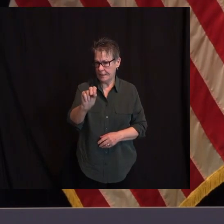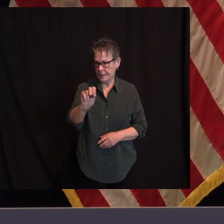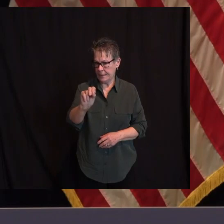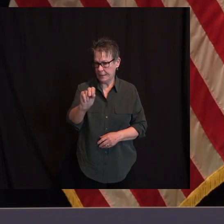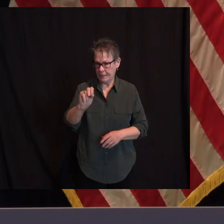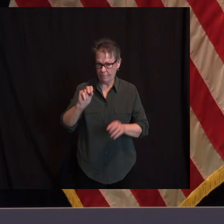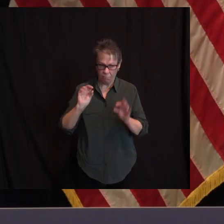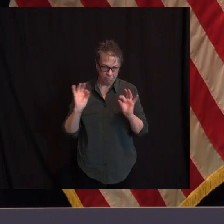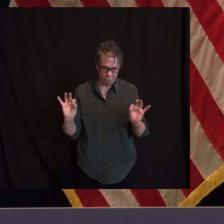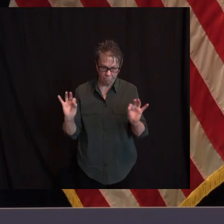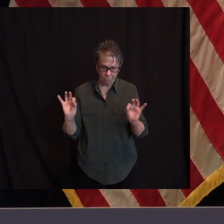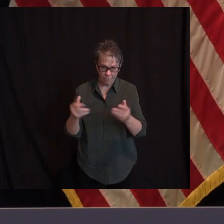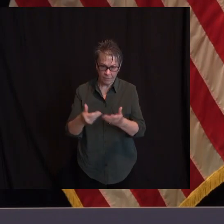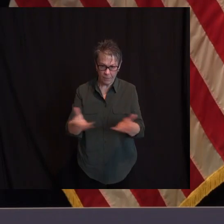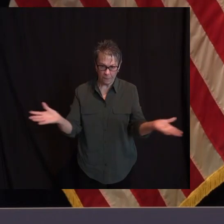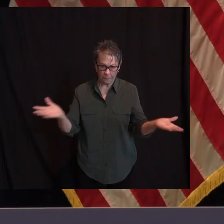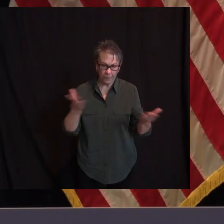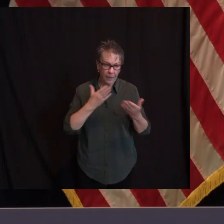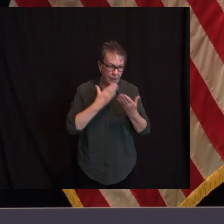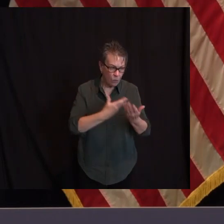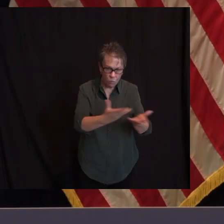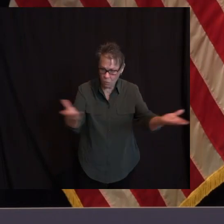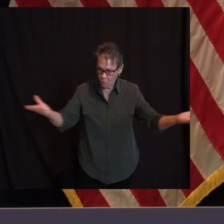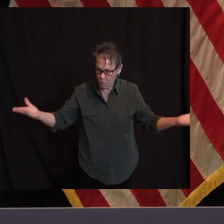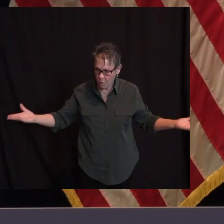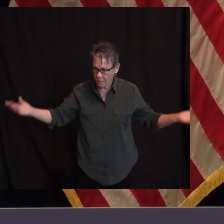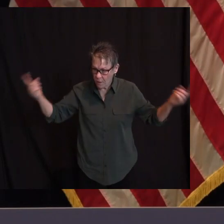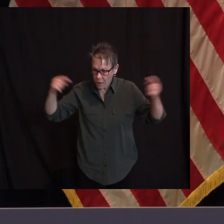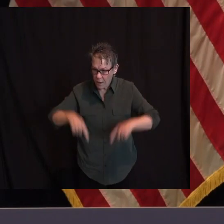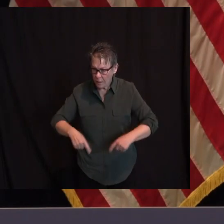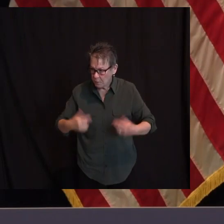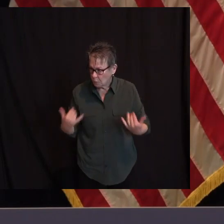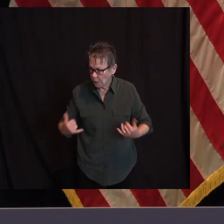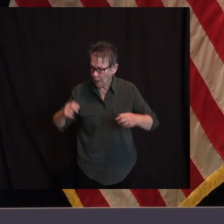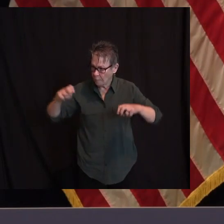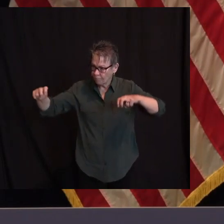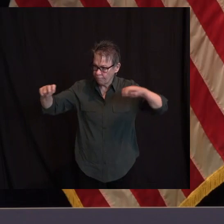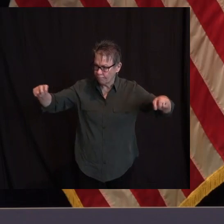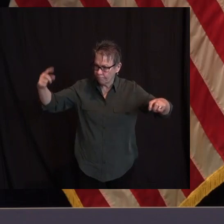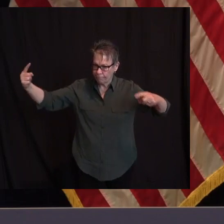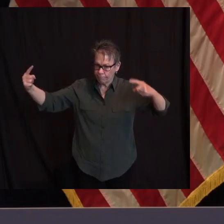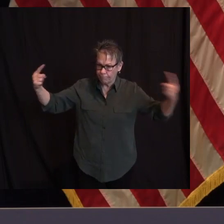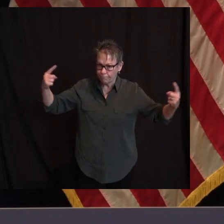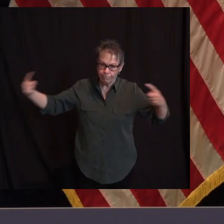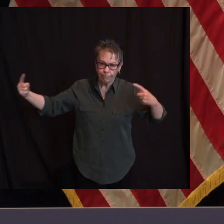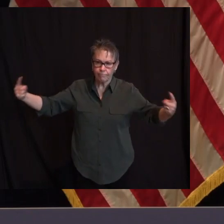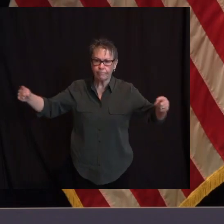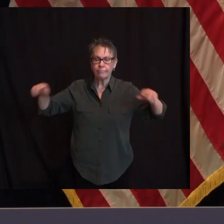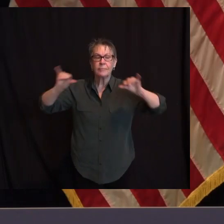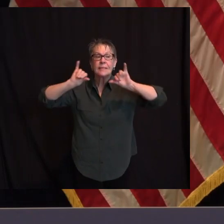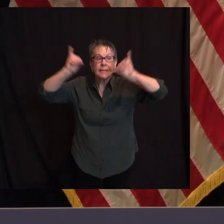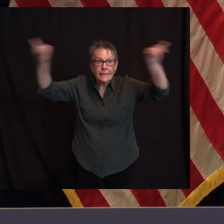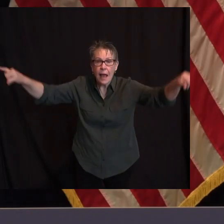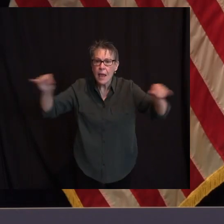other. That is our best weapon, and that is how we will beat this virus. Thank you all.